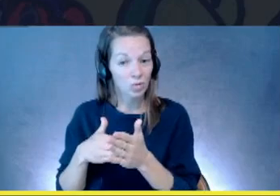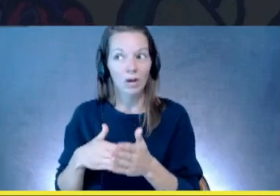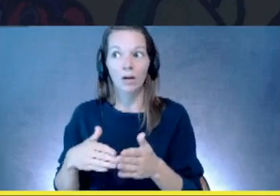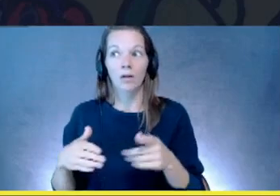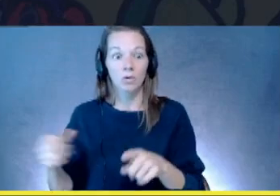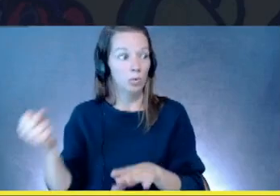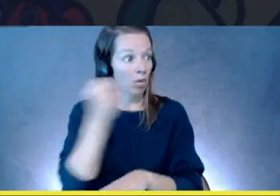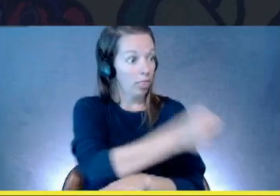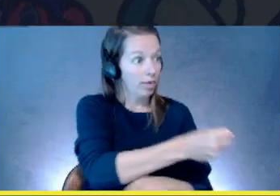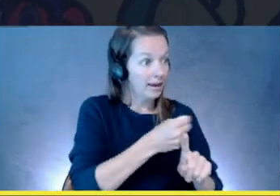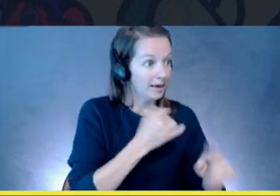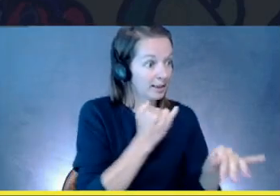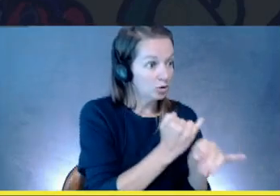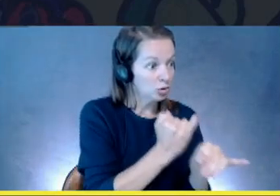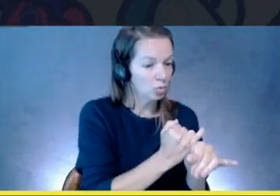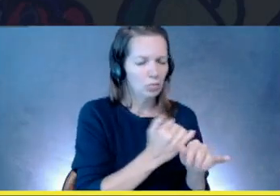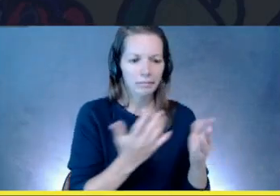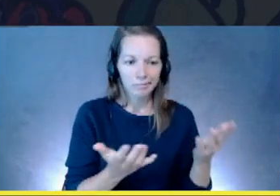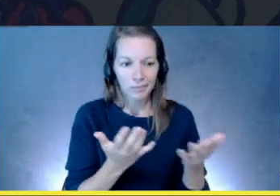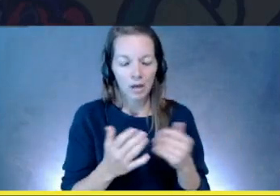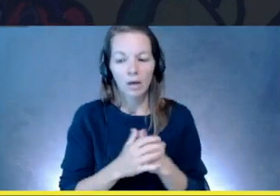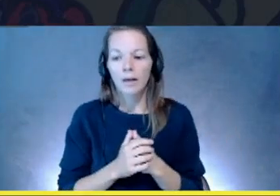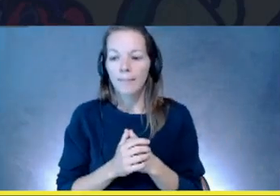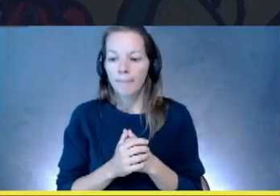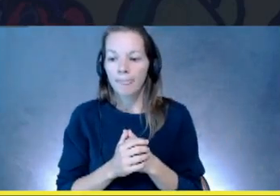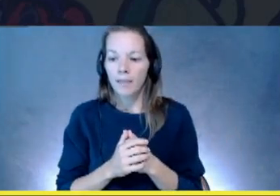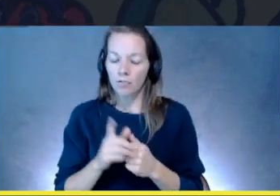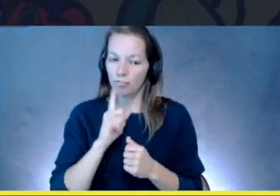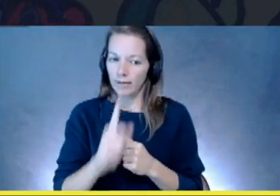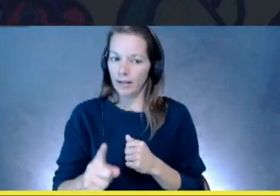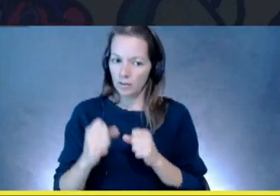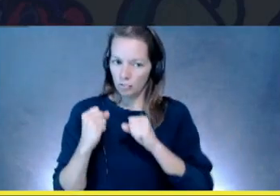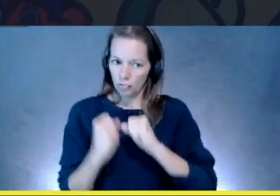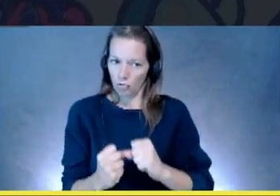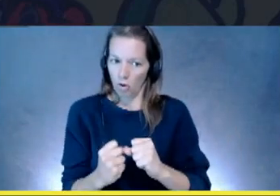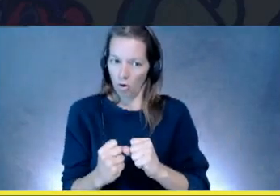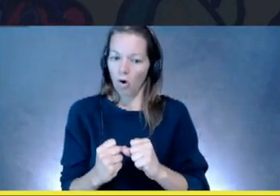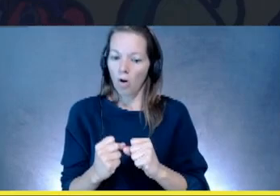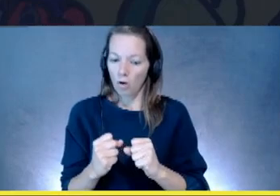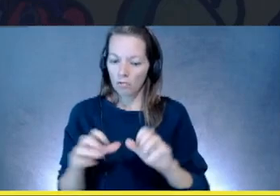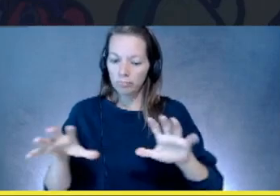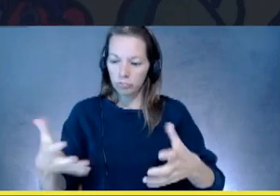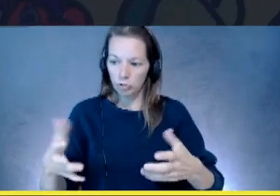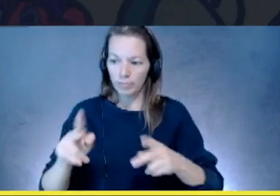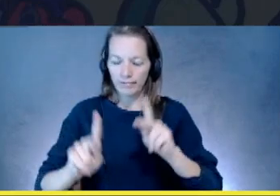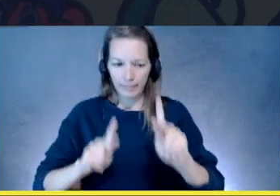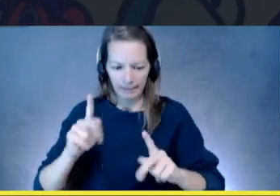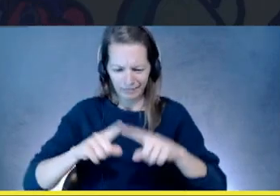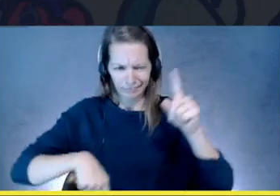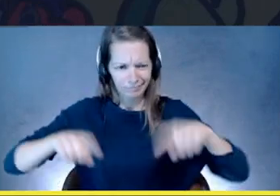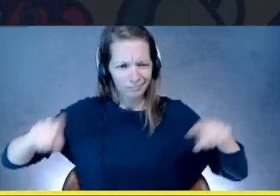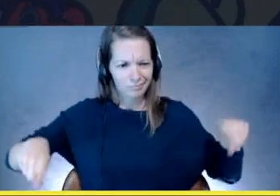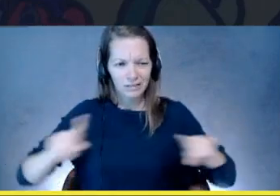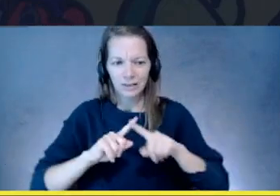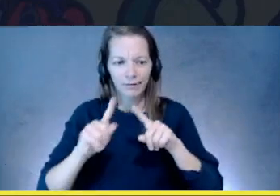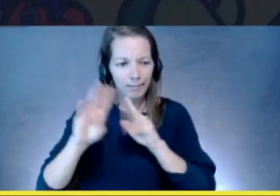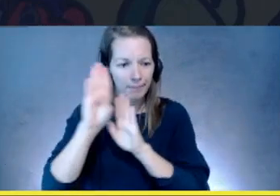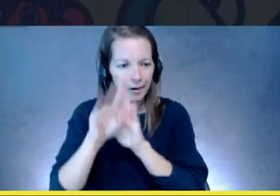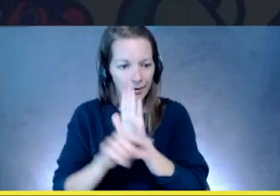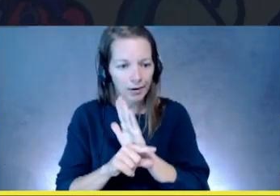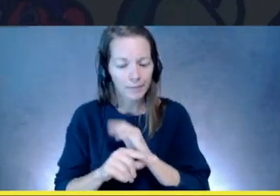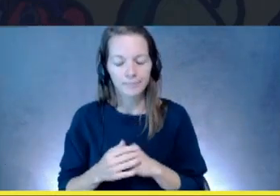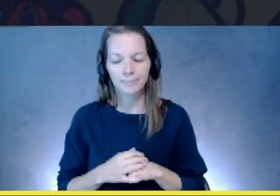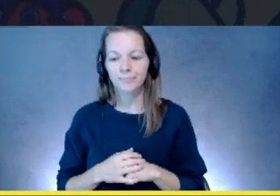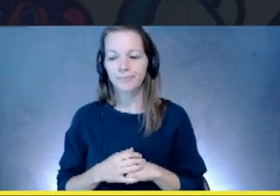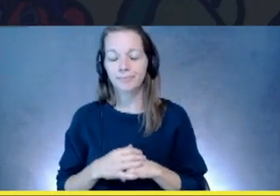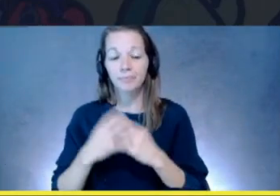And we had a really strong group core of people from different backgrounds. And I think when we came together,